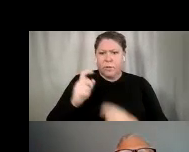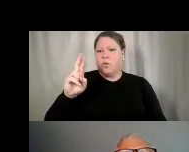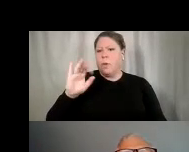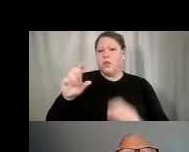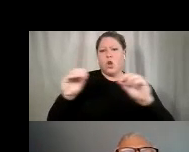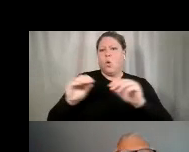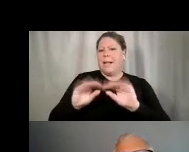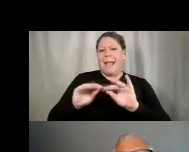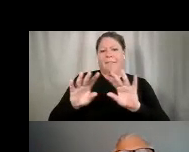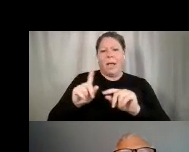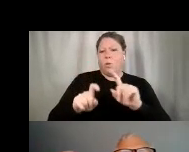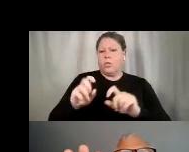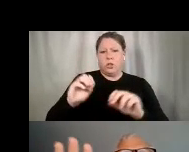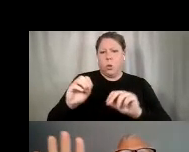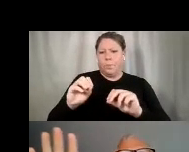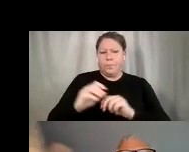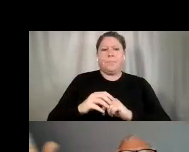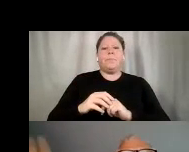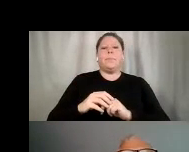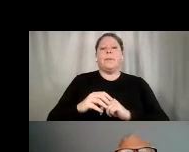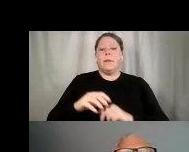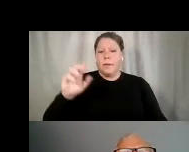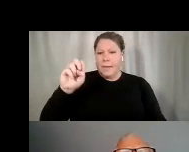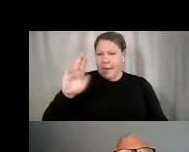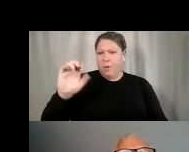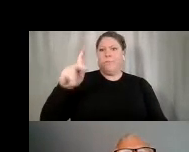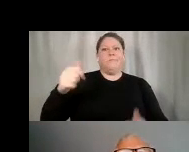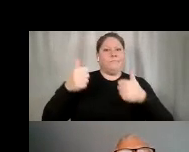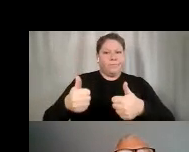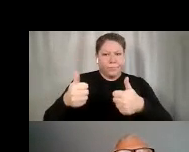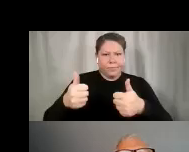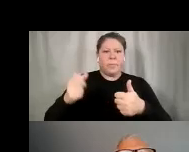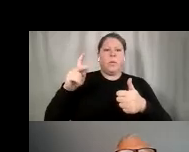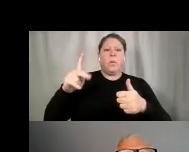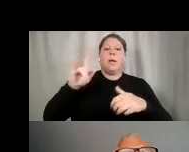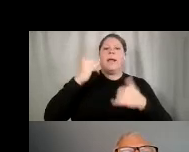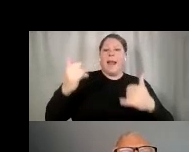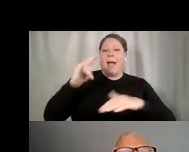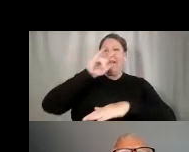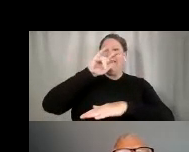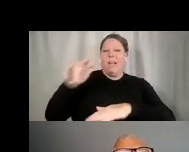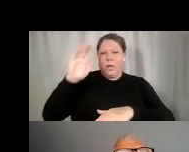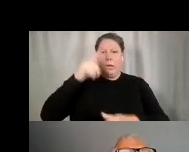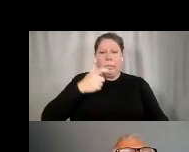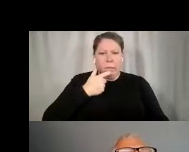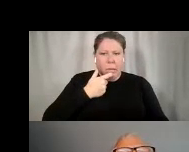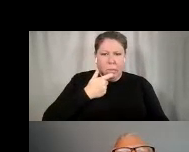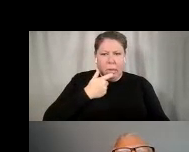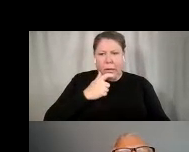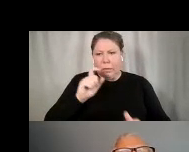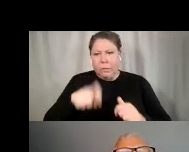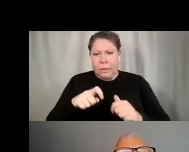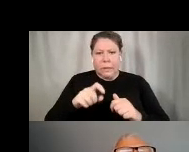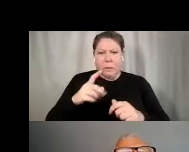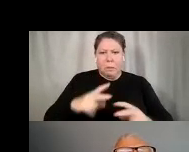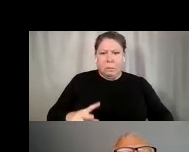questions. Excellent. So now we're going to start our descent. This is a place where the captain would announce you need to start putting away your electronic devices and getting back to your seat.